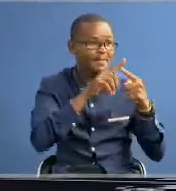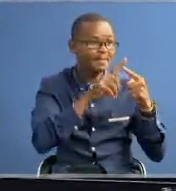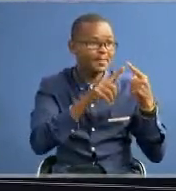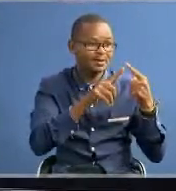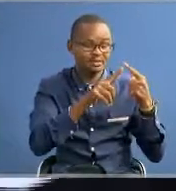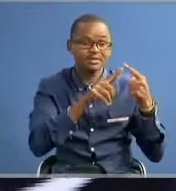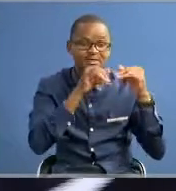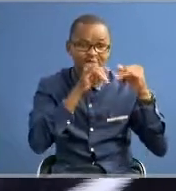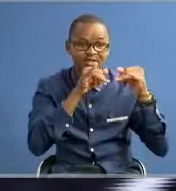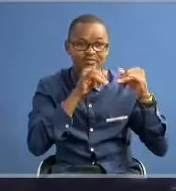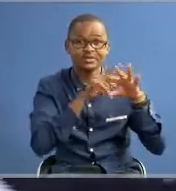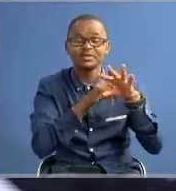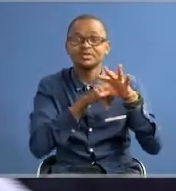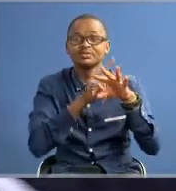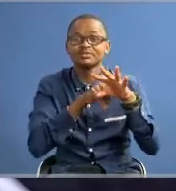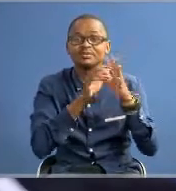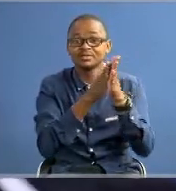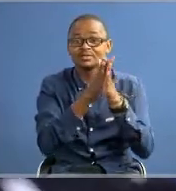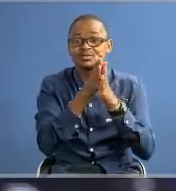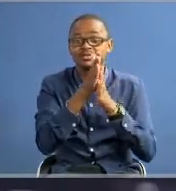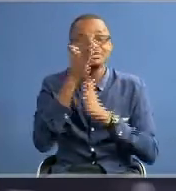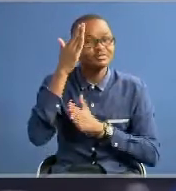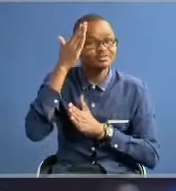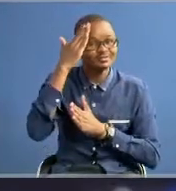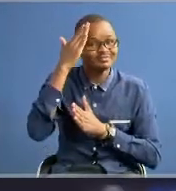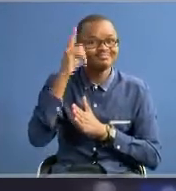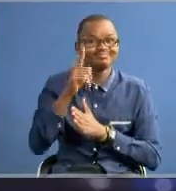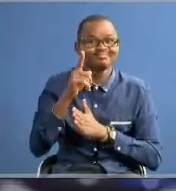will leave that up to the tech enthusiasts to decide.